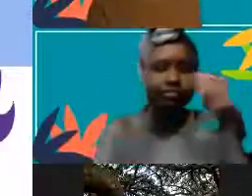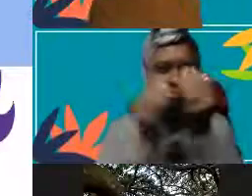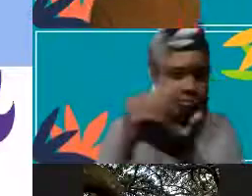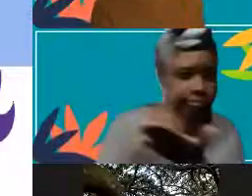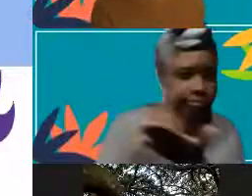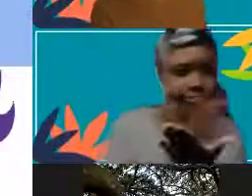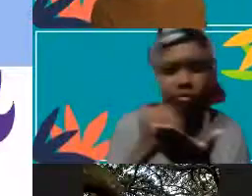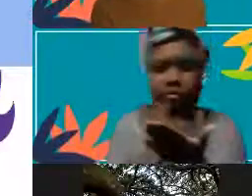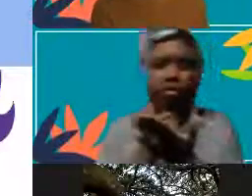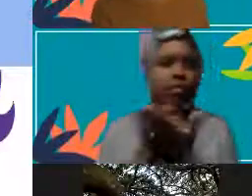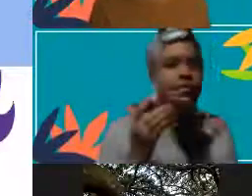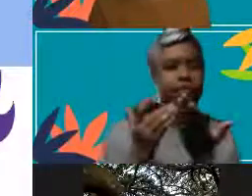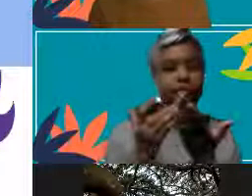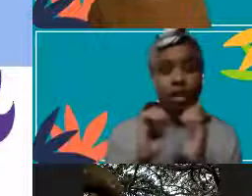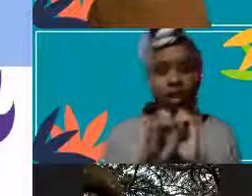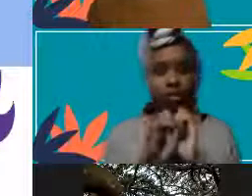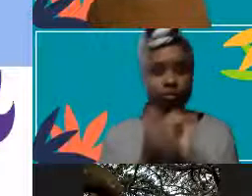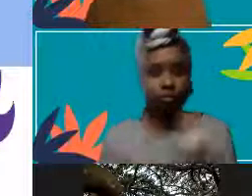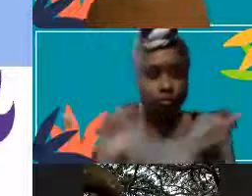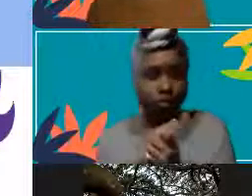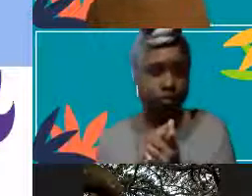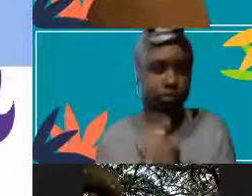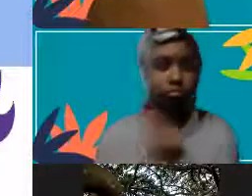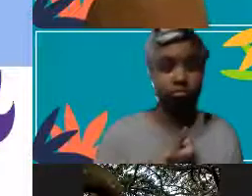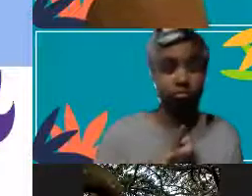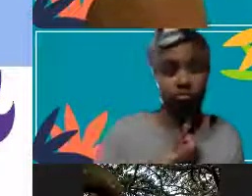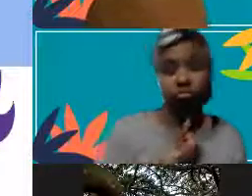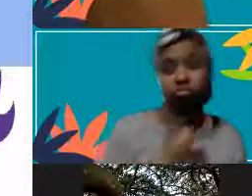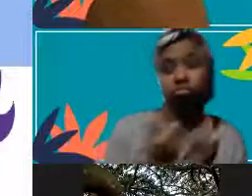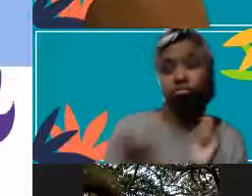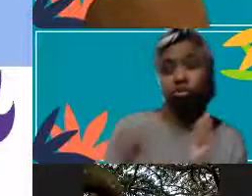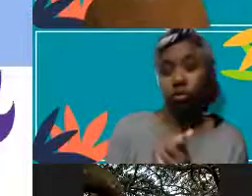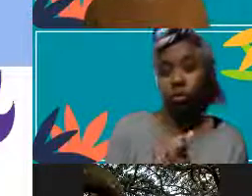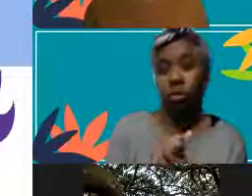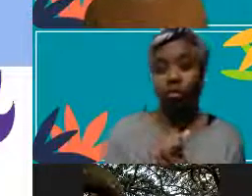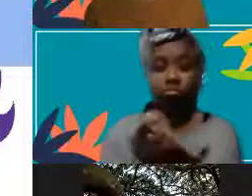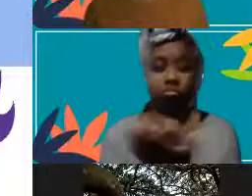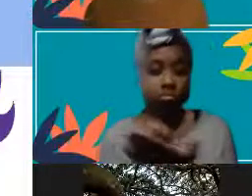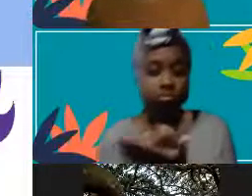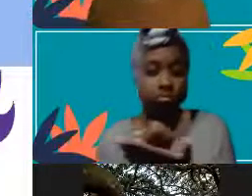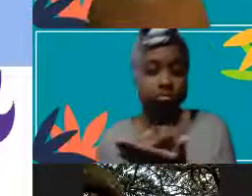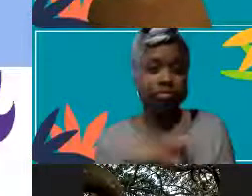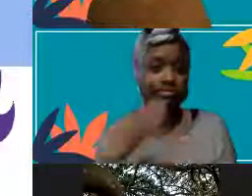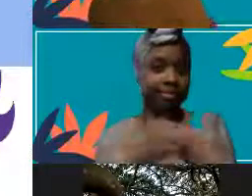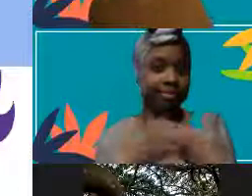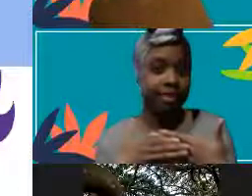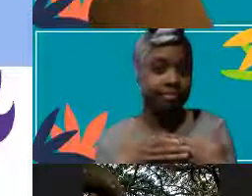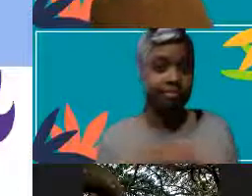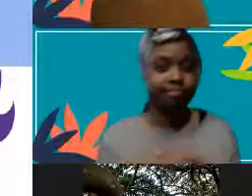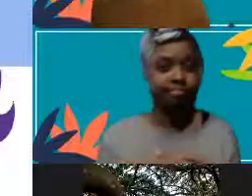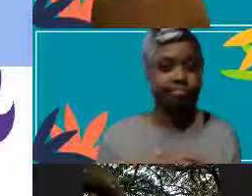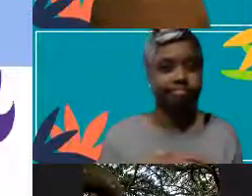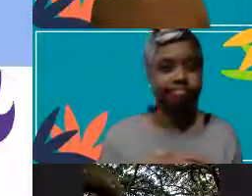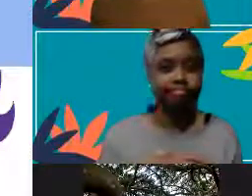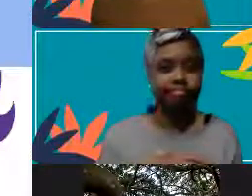which we can transform ourselves and transform our economy in this next period. So with that, I